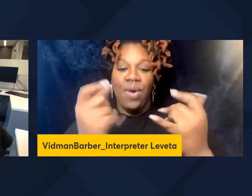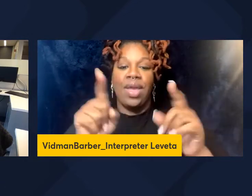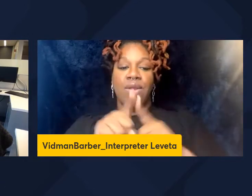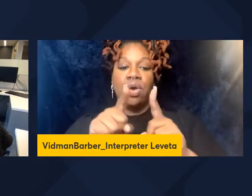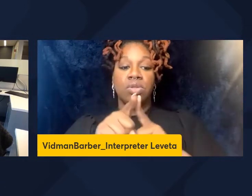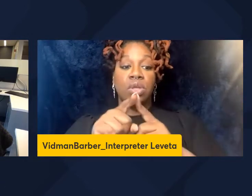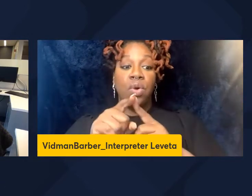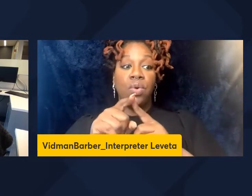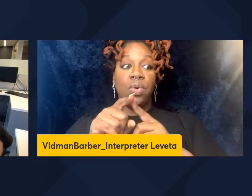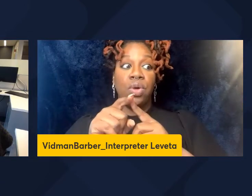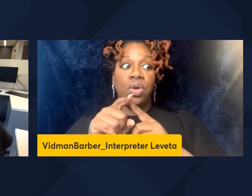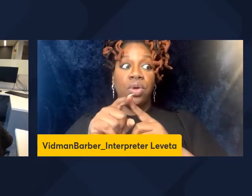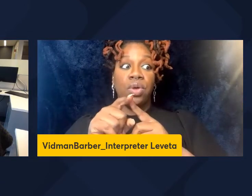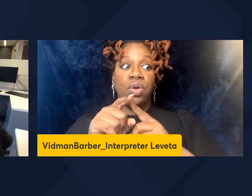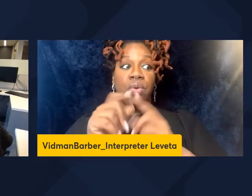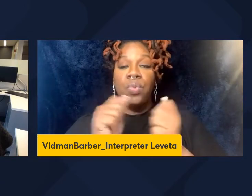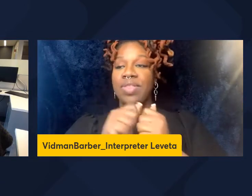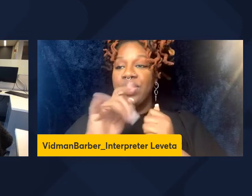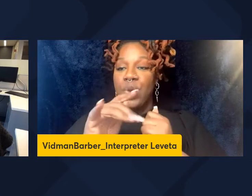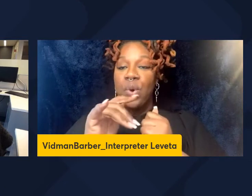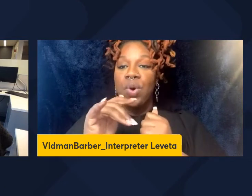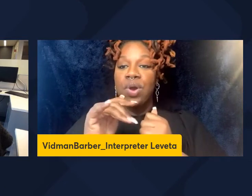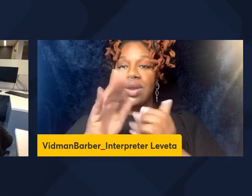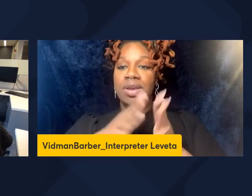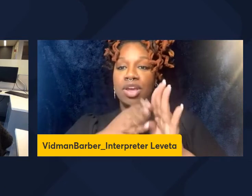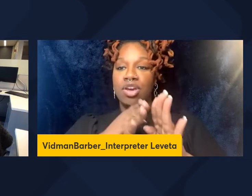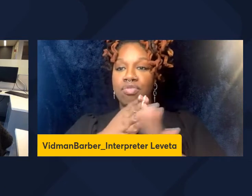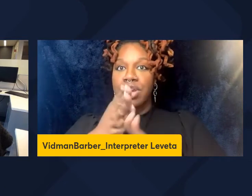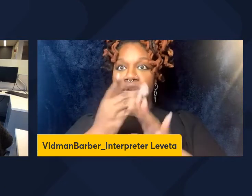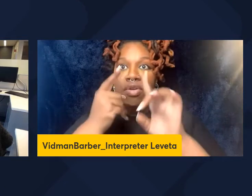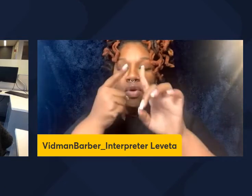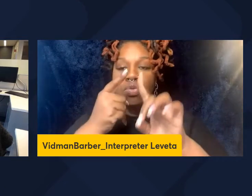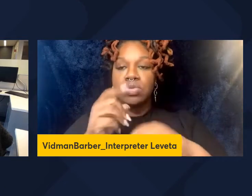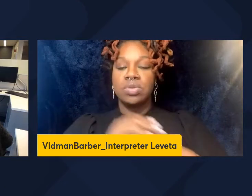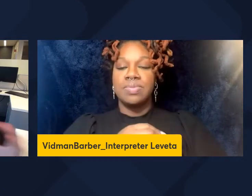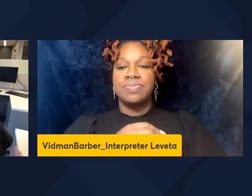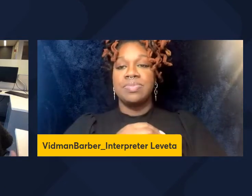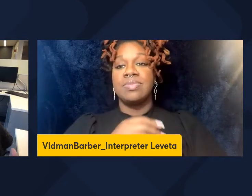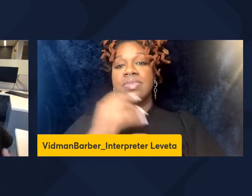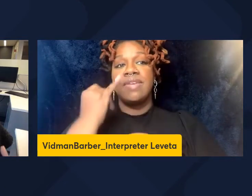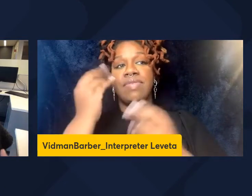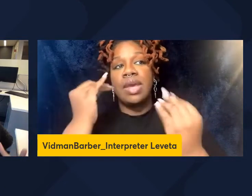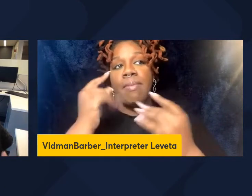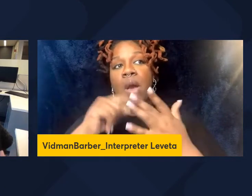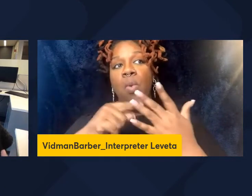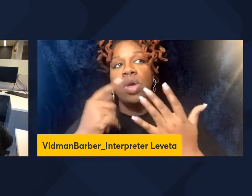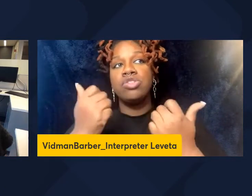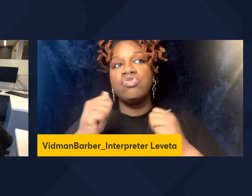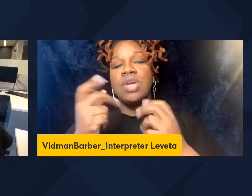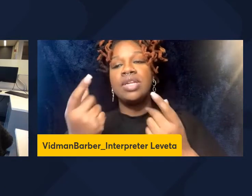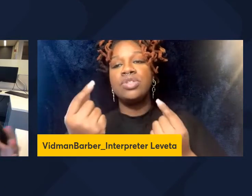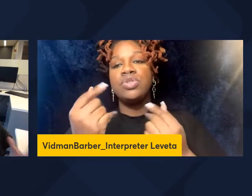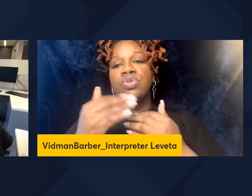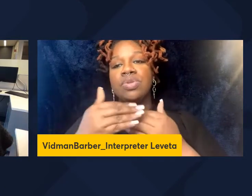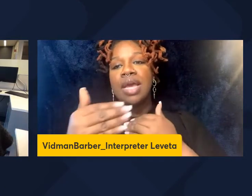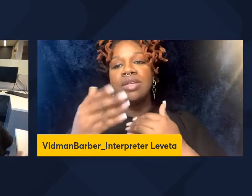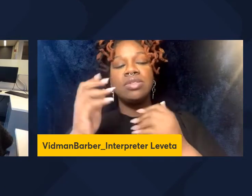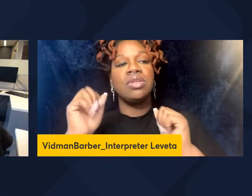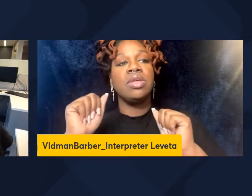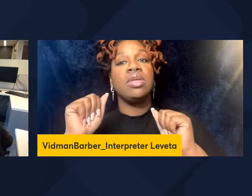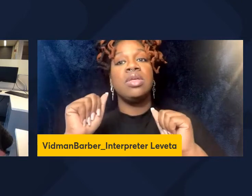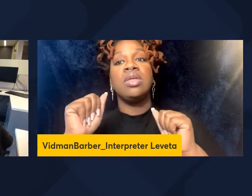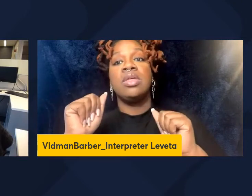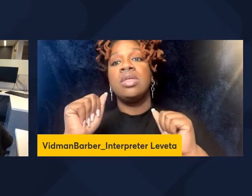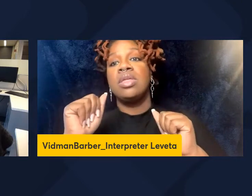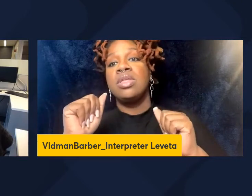aspirations. Because as you're thinking about what do you want to do next, you can leverage that same network and say, you know what, there's a